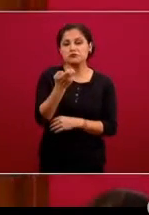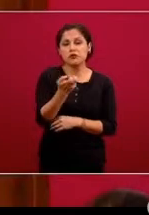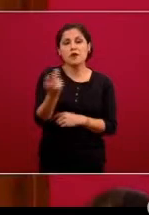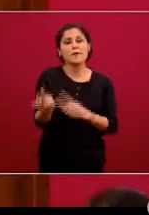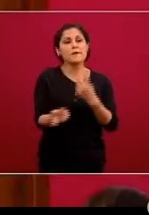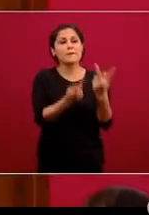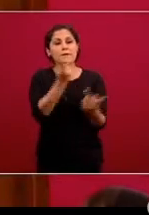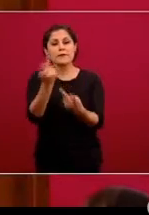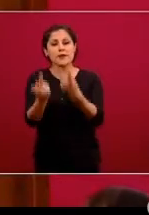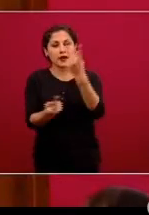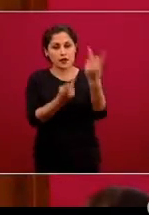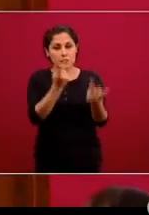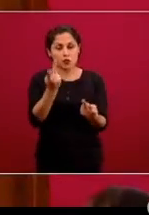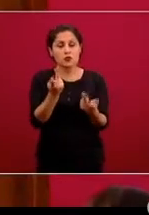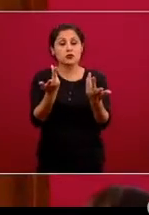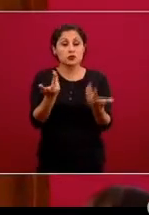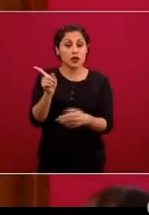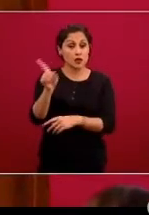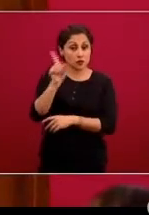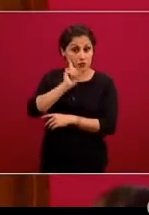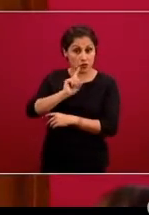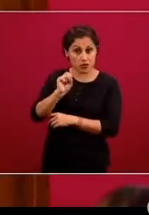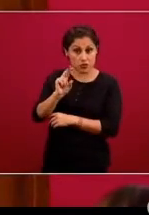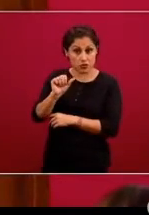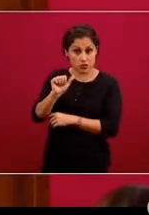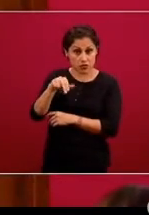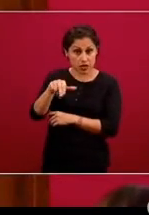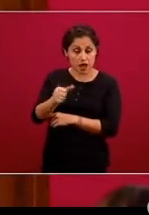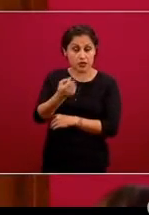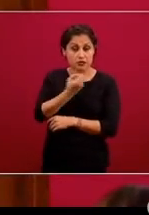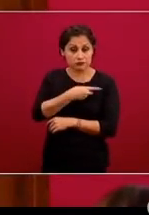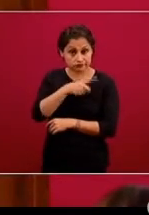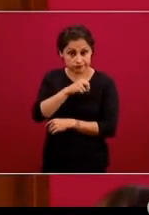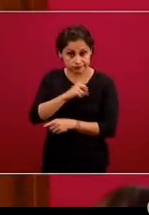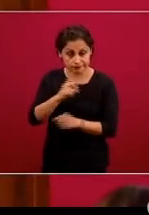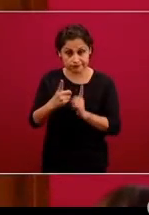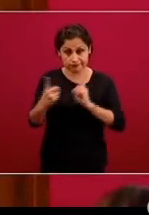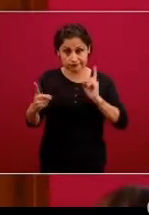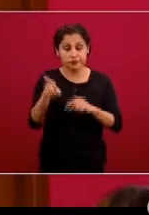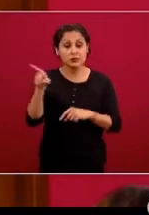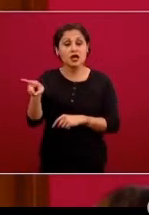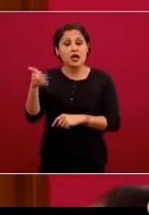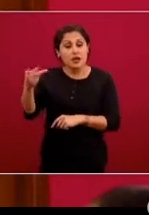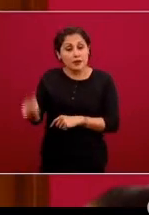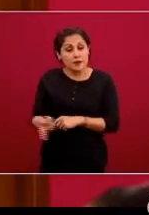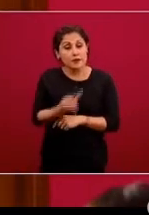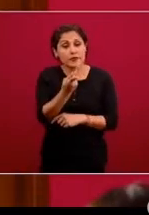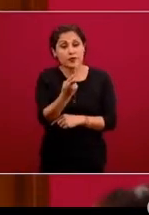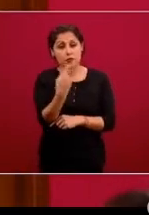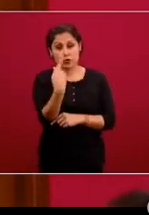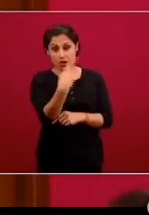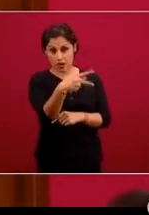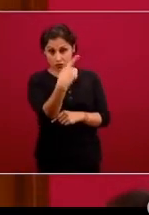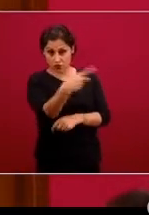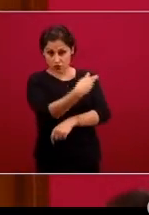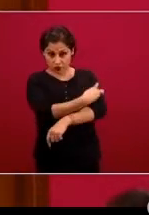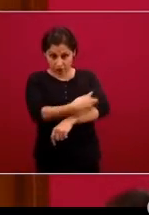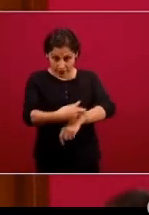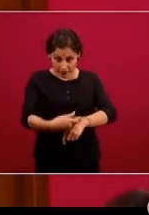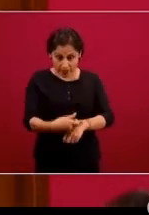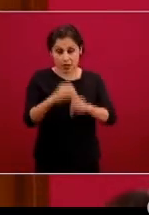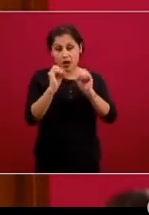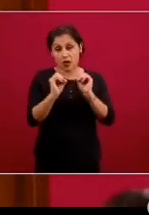people, they're going to ask the user or someone from their family, they're going to say, do you have symptoms? The